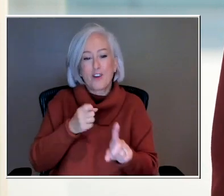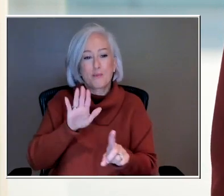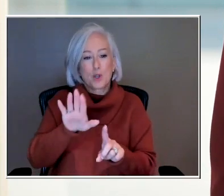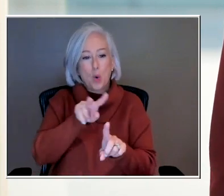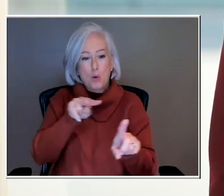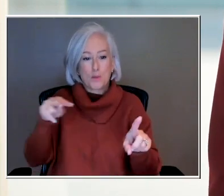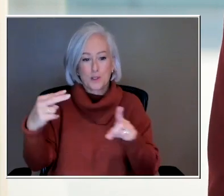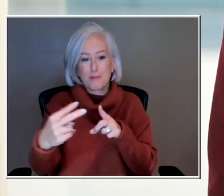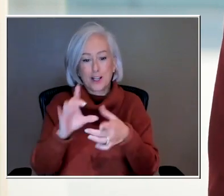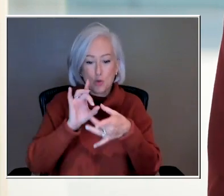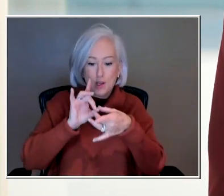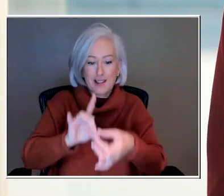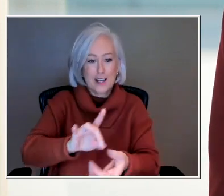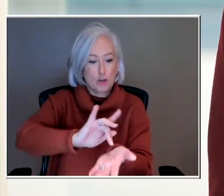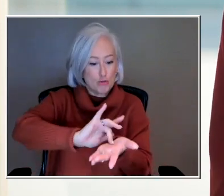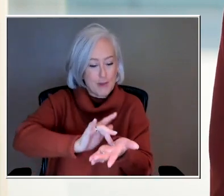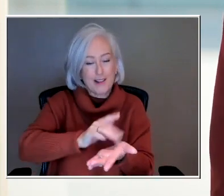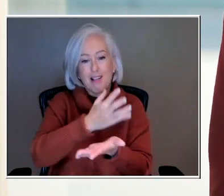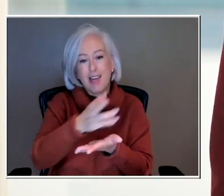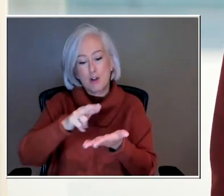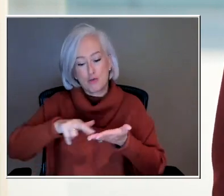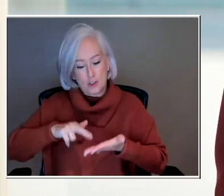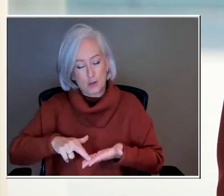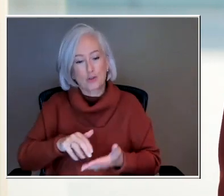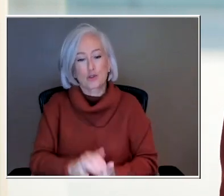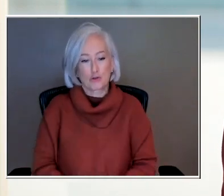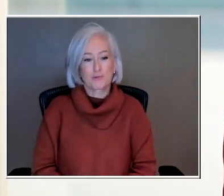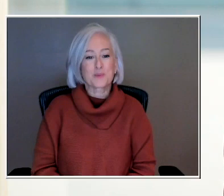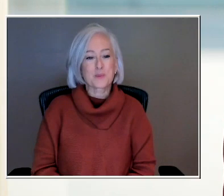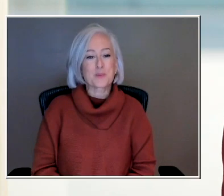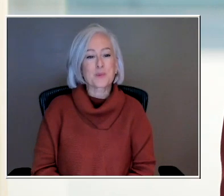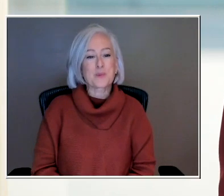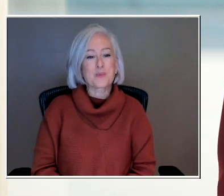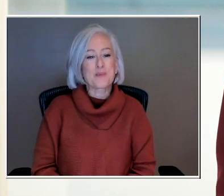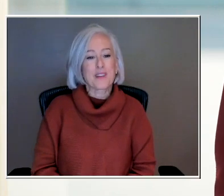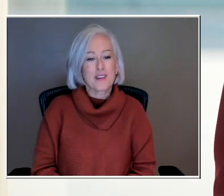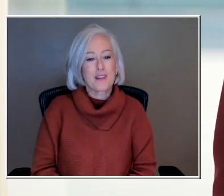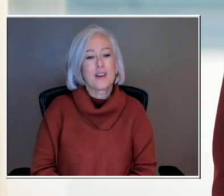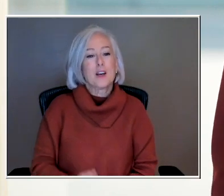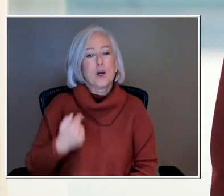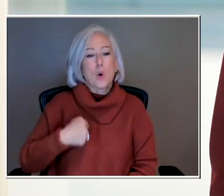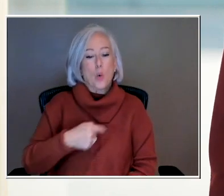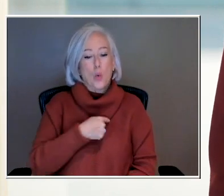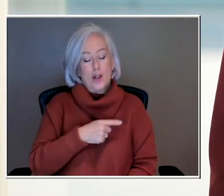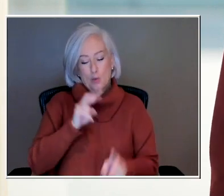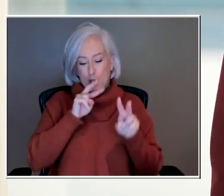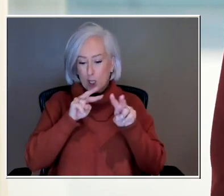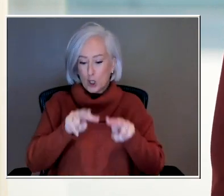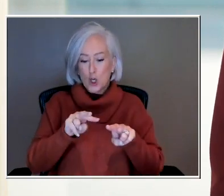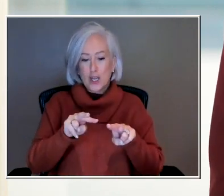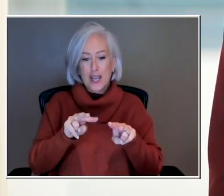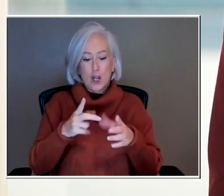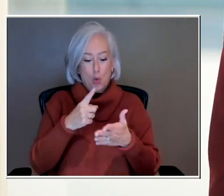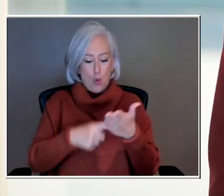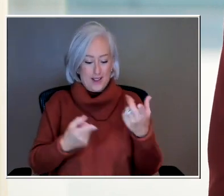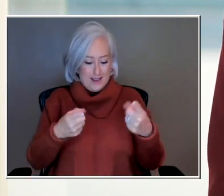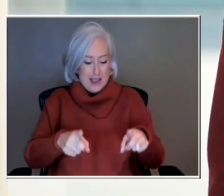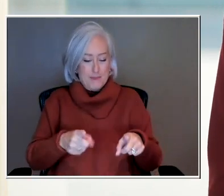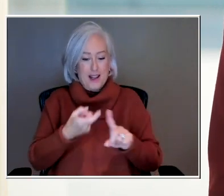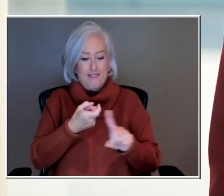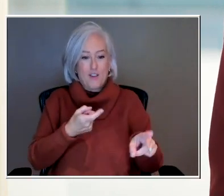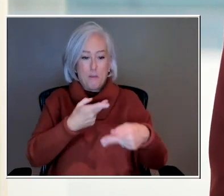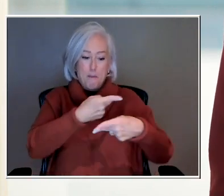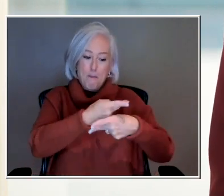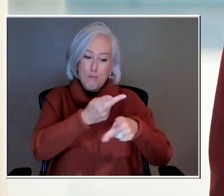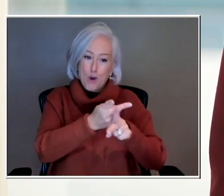research side. When we couple that with what we are doing on the product side and the player side and the accessibility